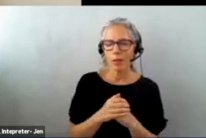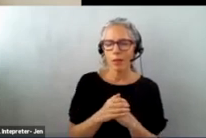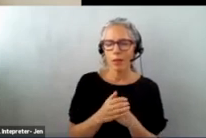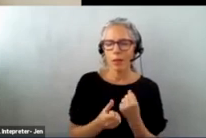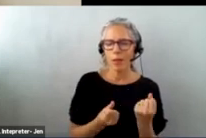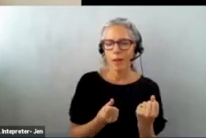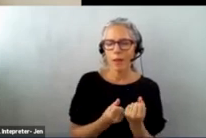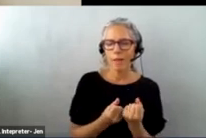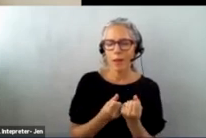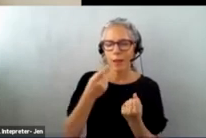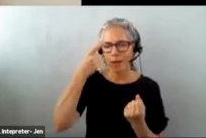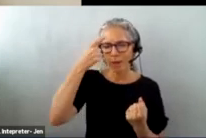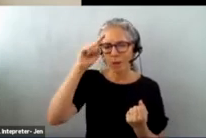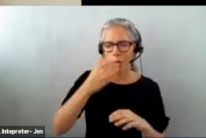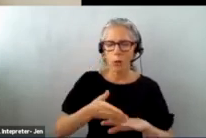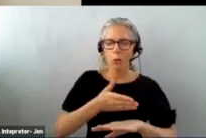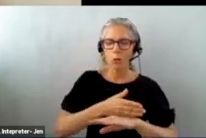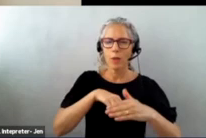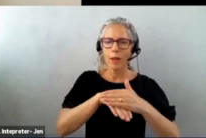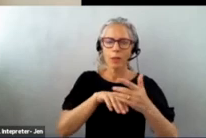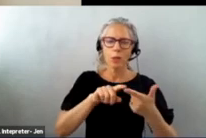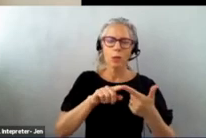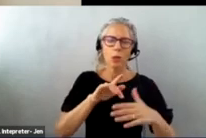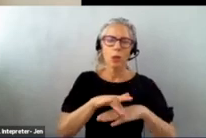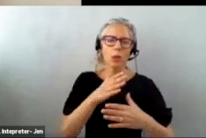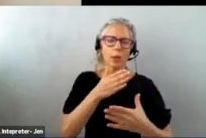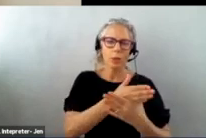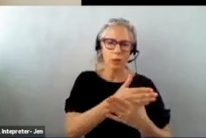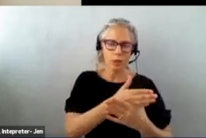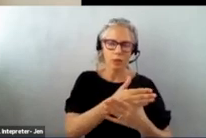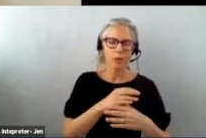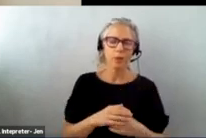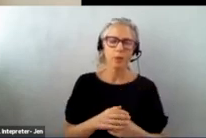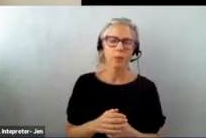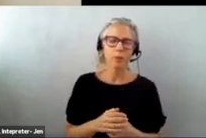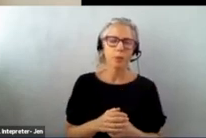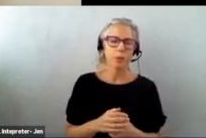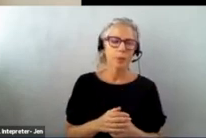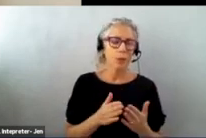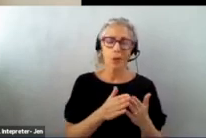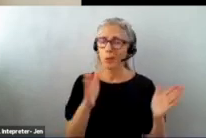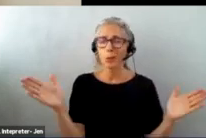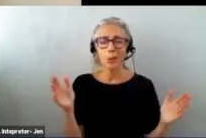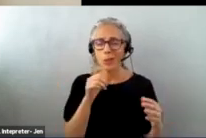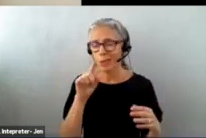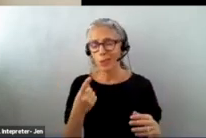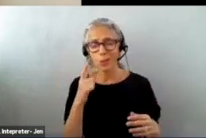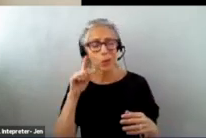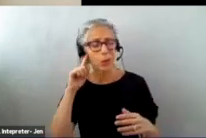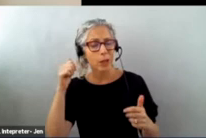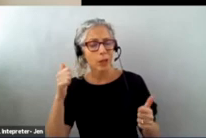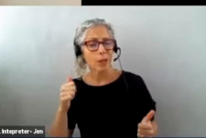for improved access to early intervention in particular, really across the board, not just for hearing loss, but